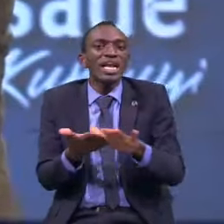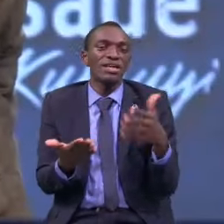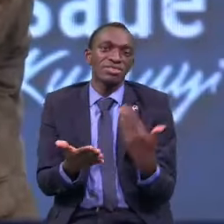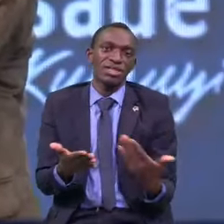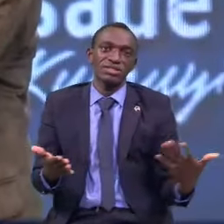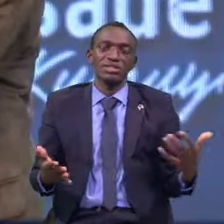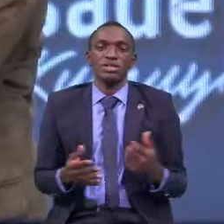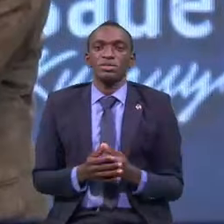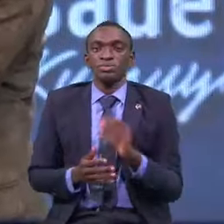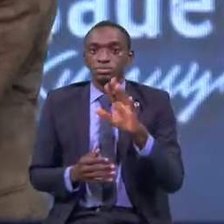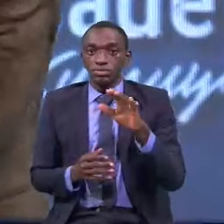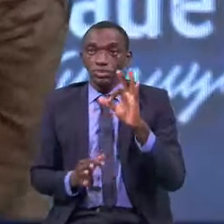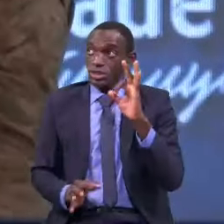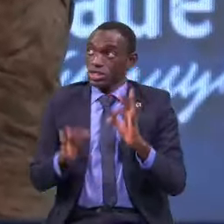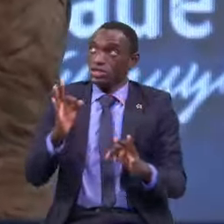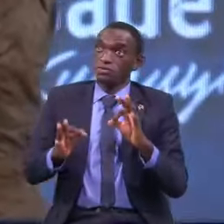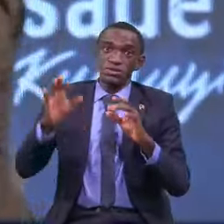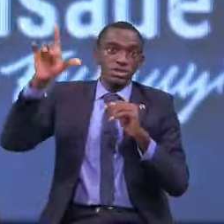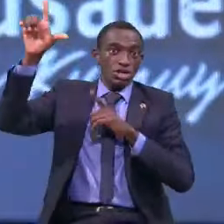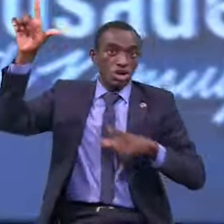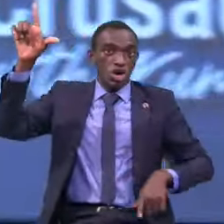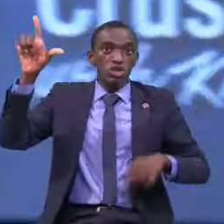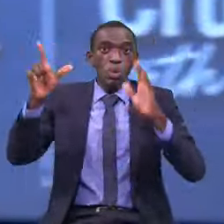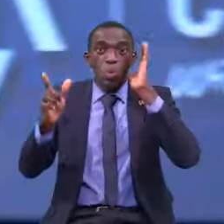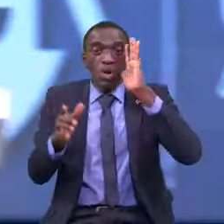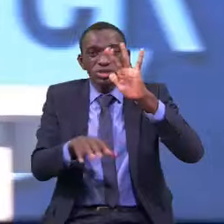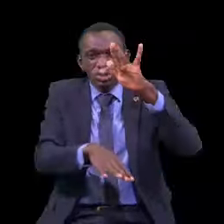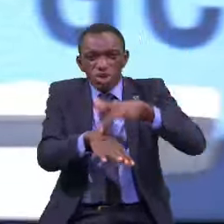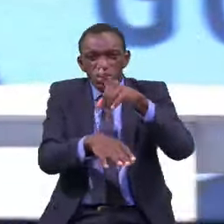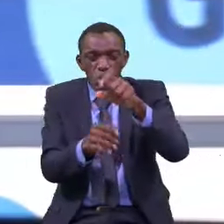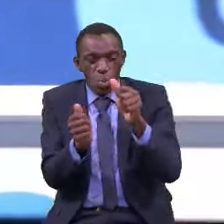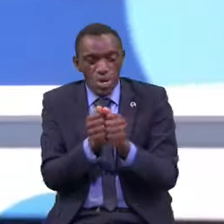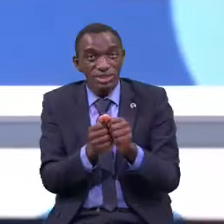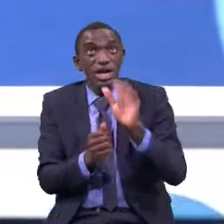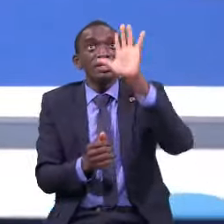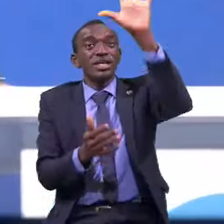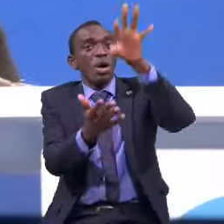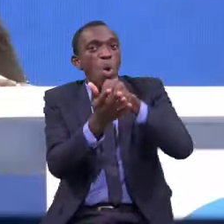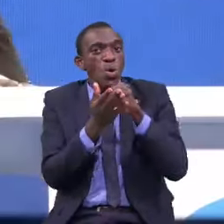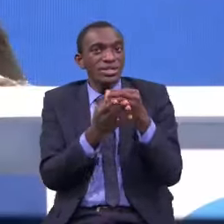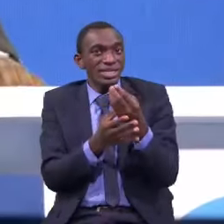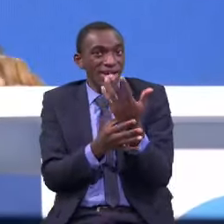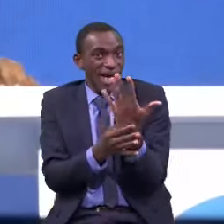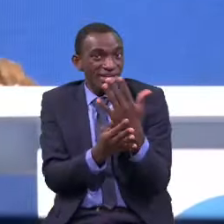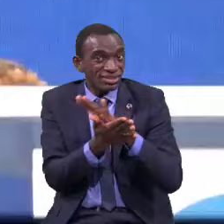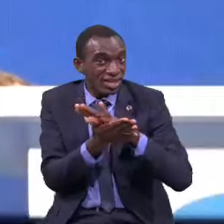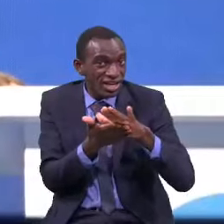Lord is going to touch you with his clean hand, you touch not the unclean